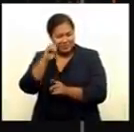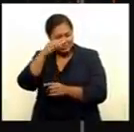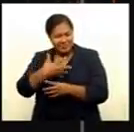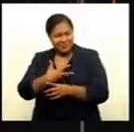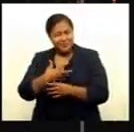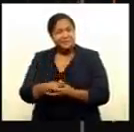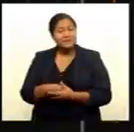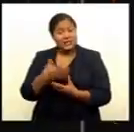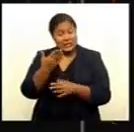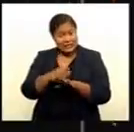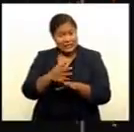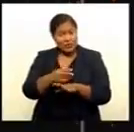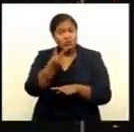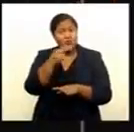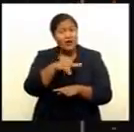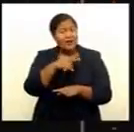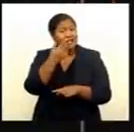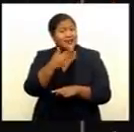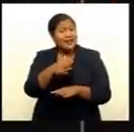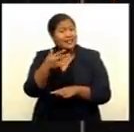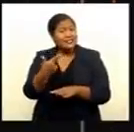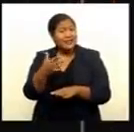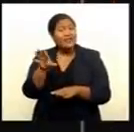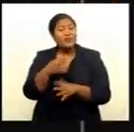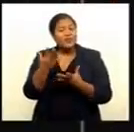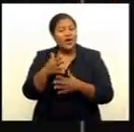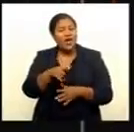cases, 297 are from the